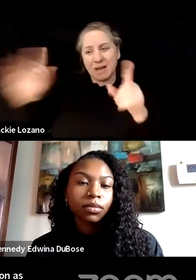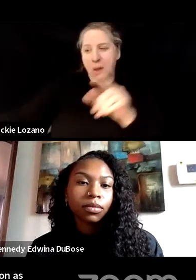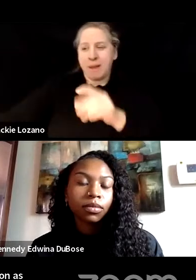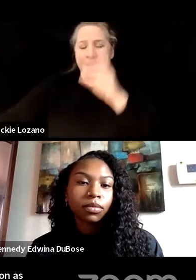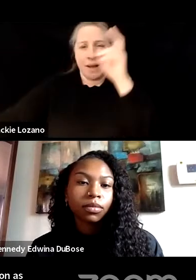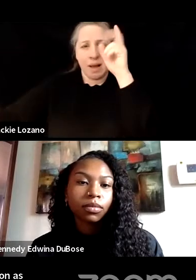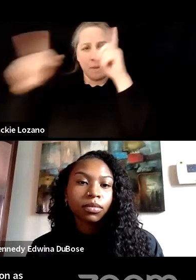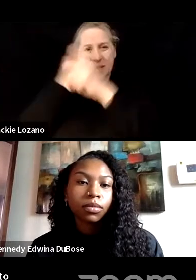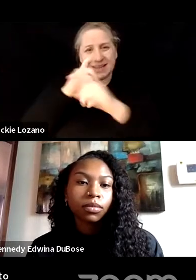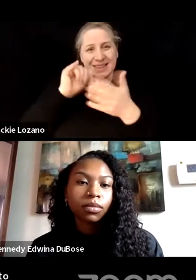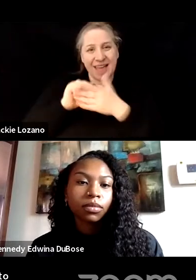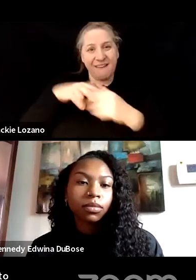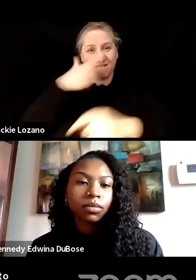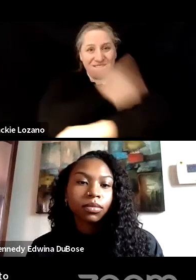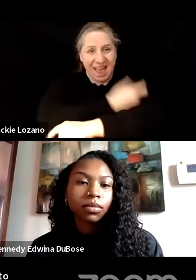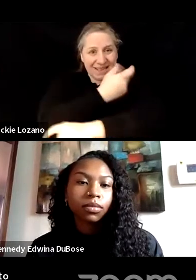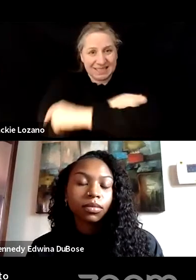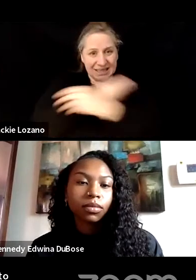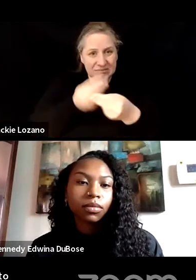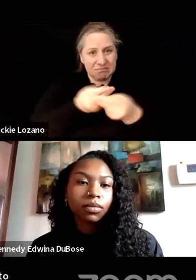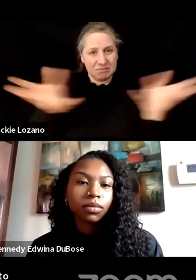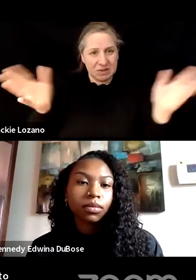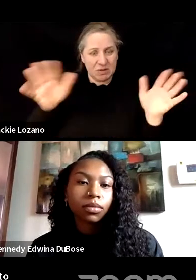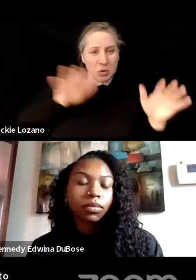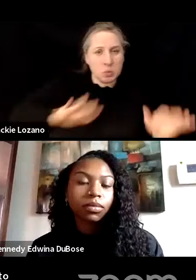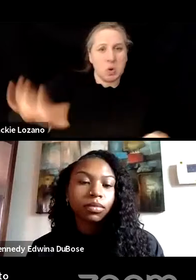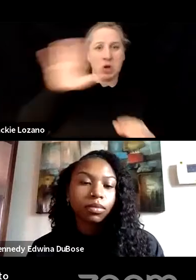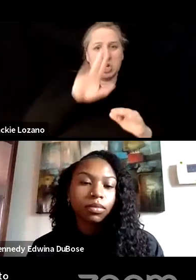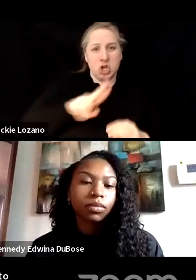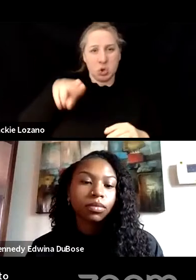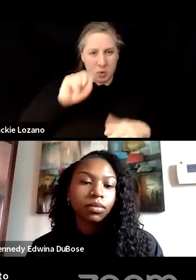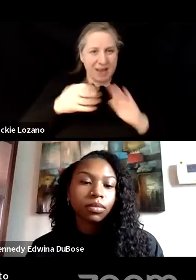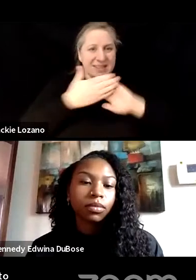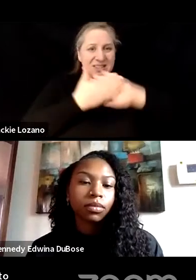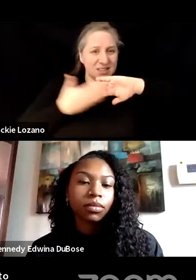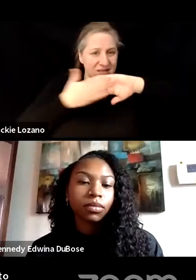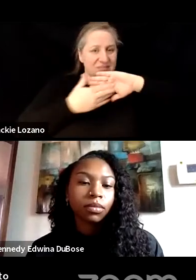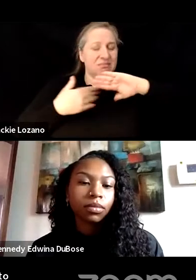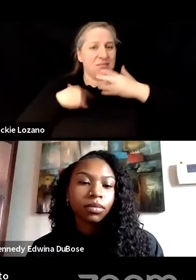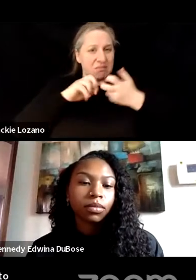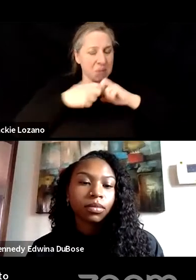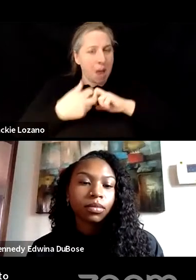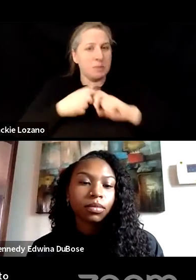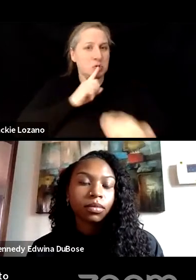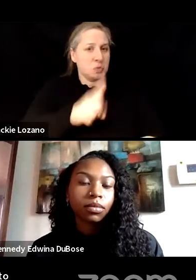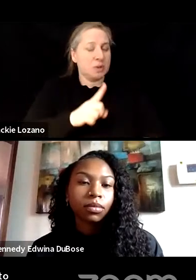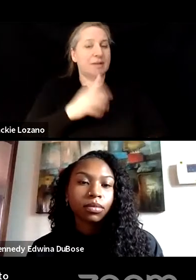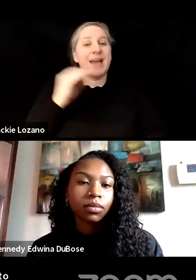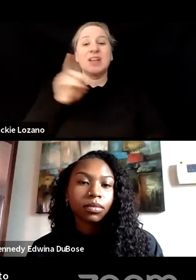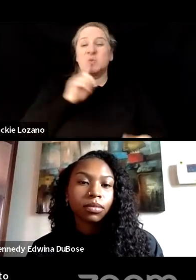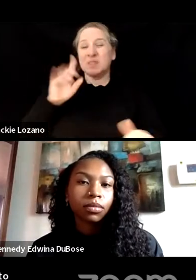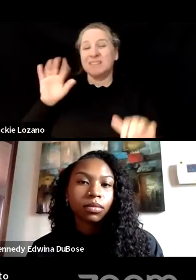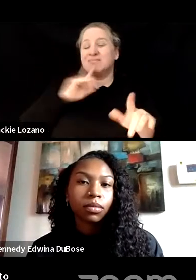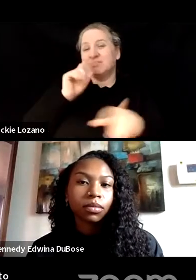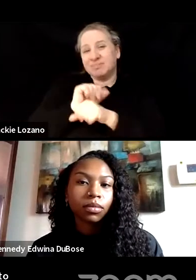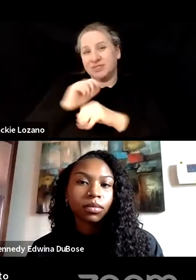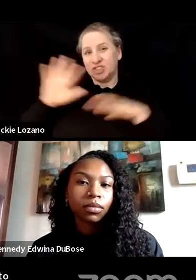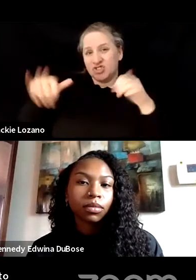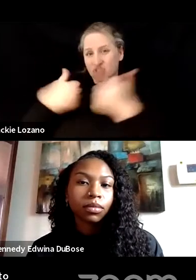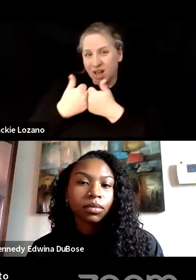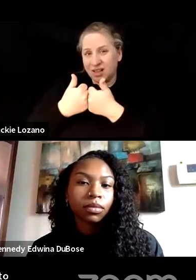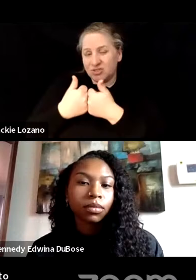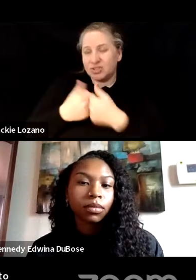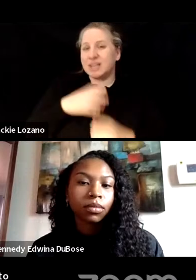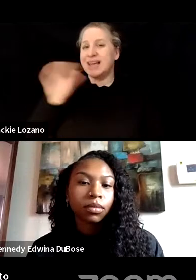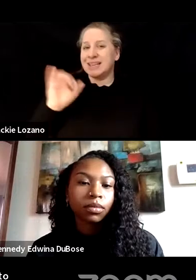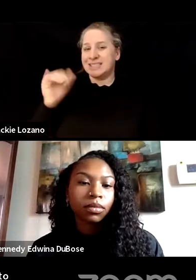vaccine distribution has been in our country, certainly. And it's really challenging, you know, as